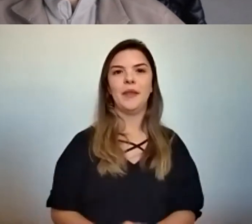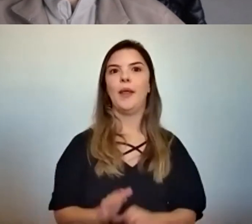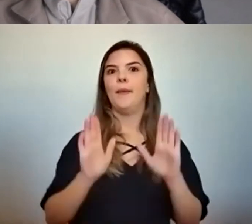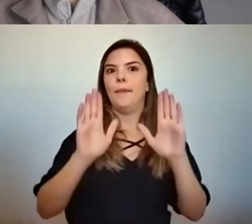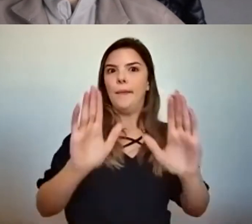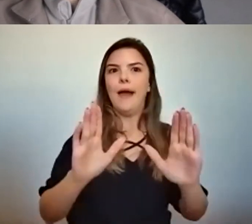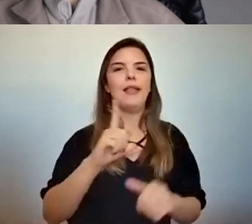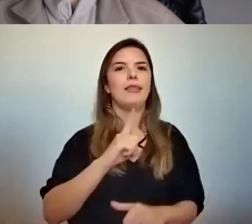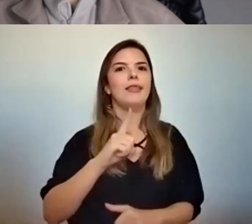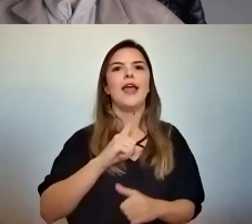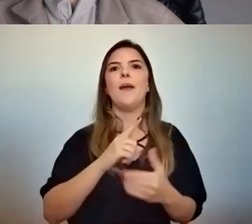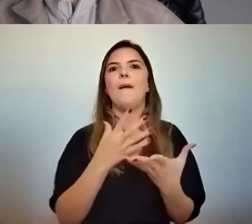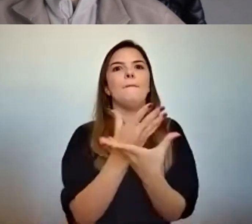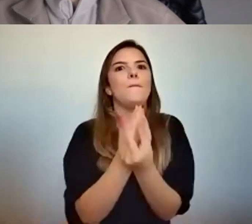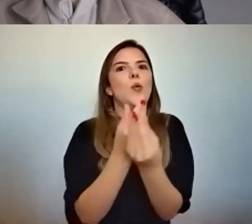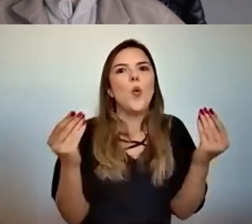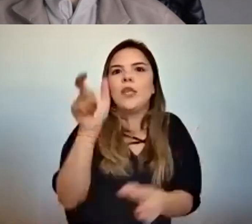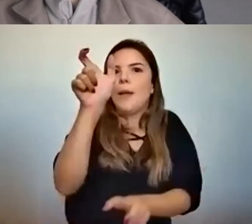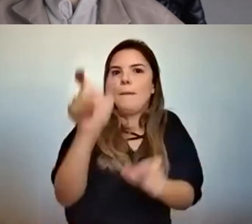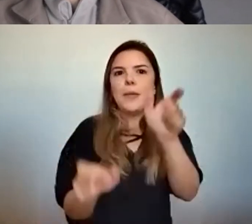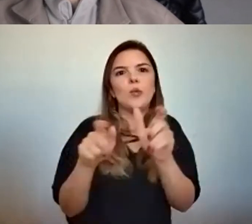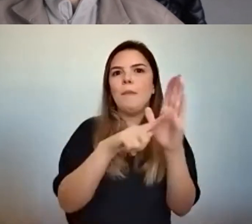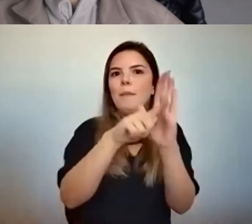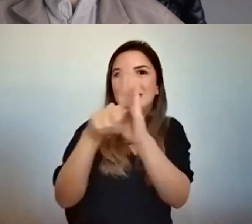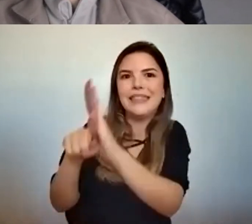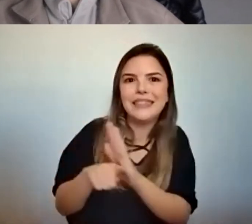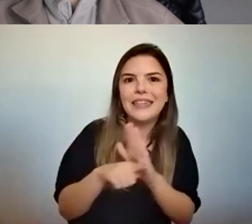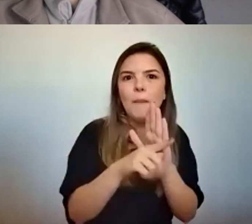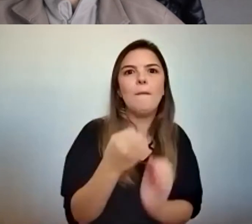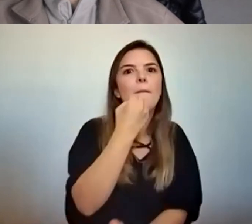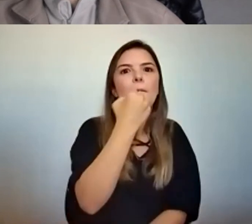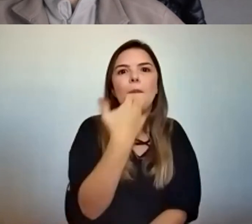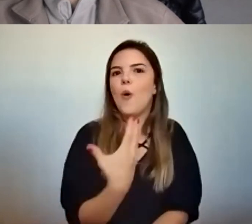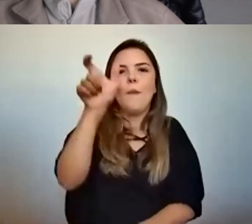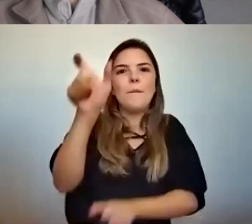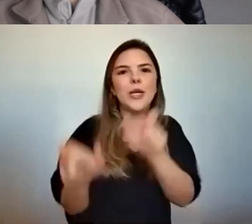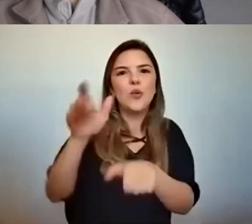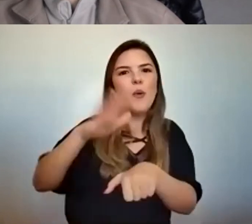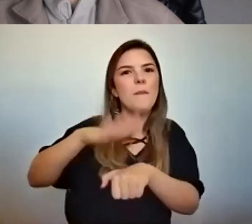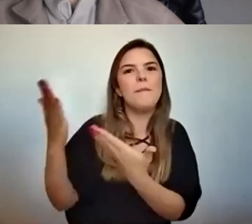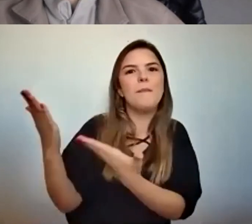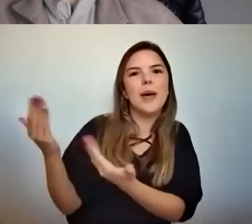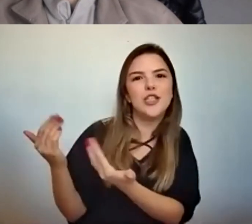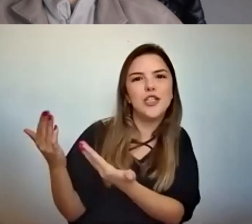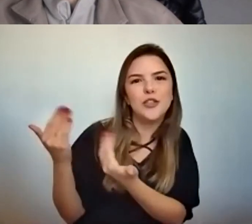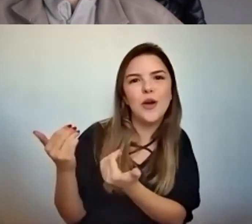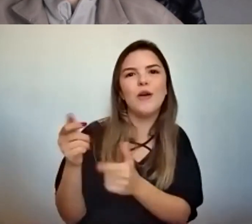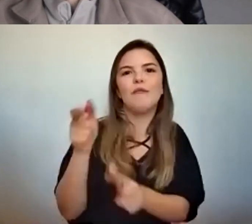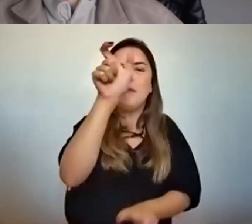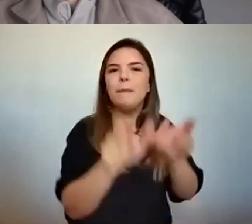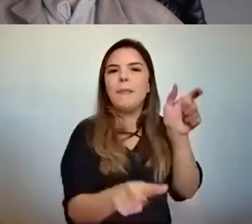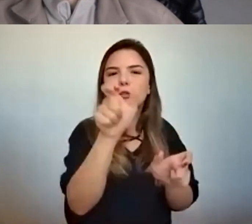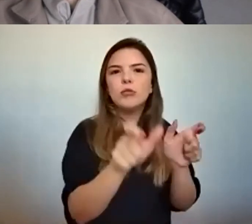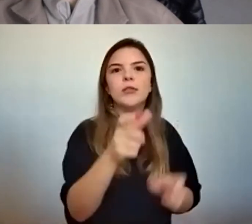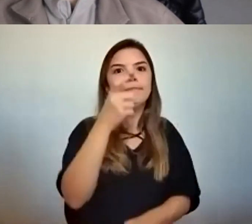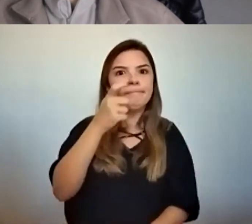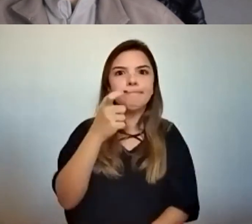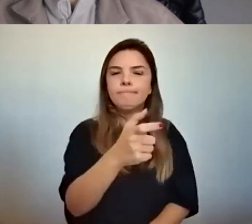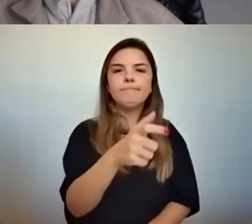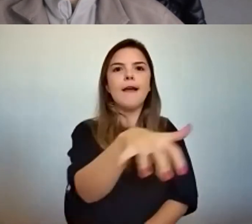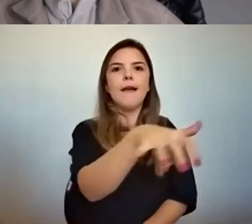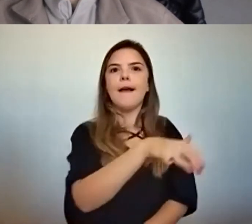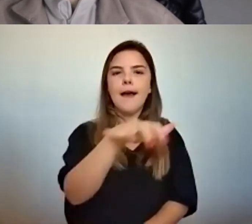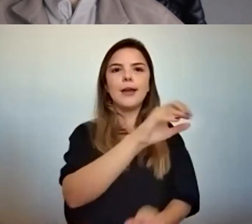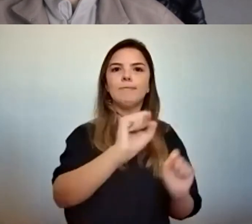many very good researchers, not me, people who are younger, people who are very active,